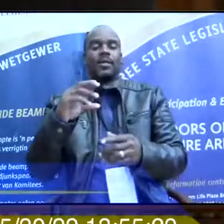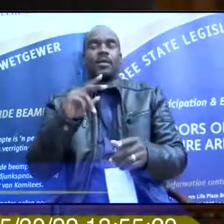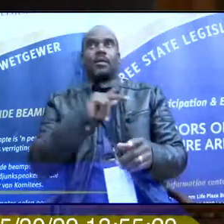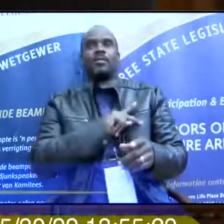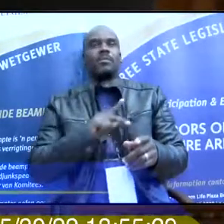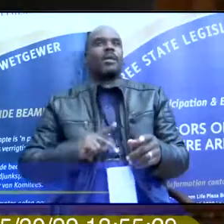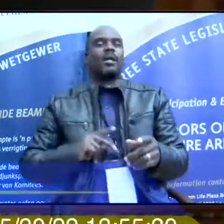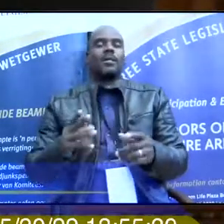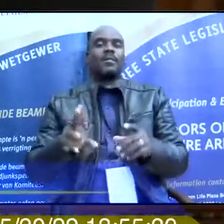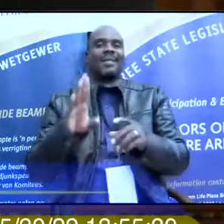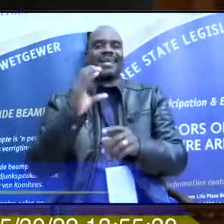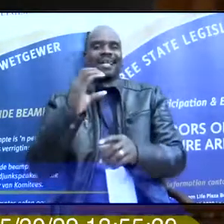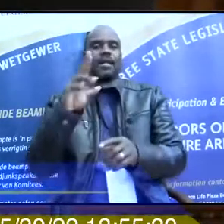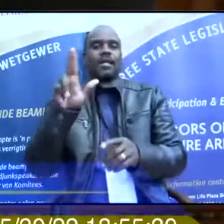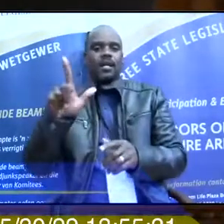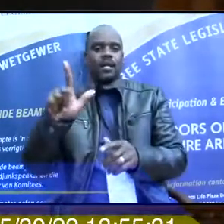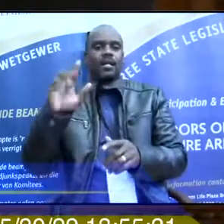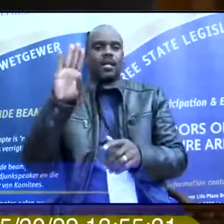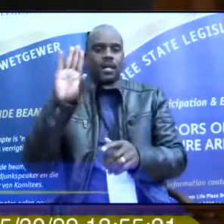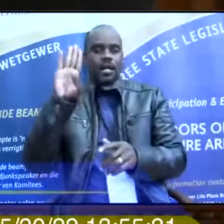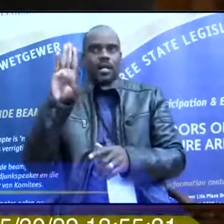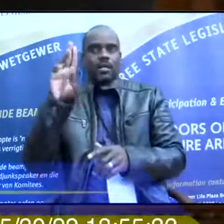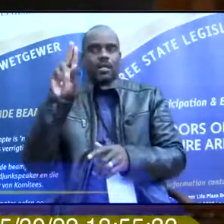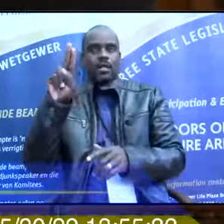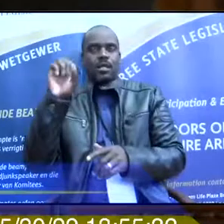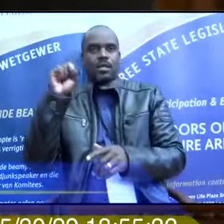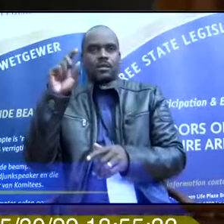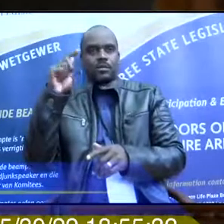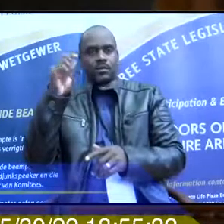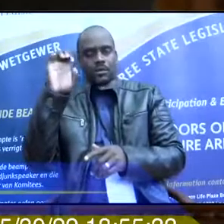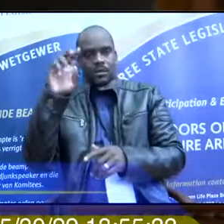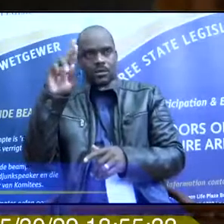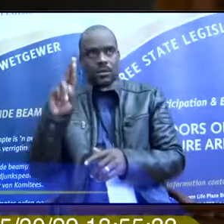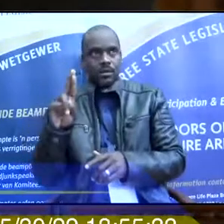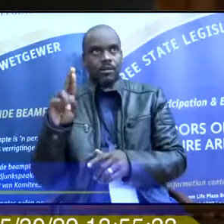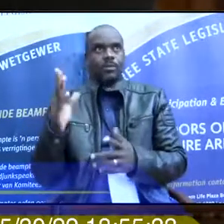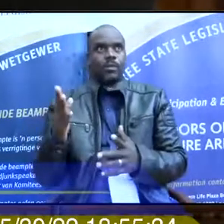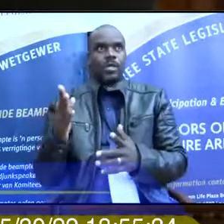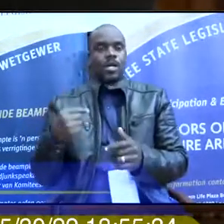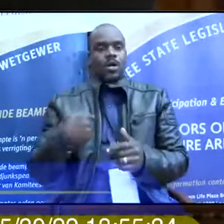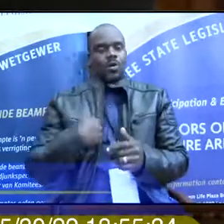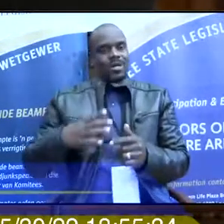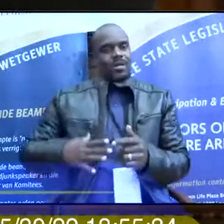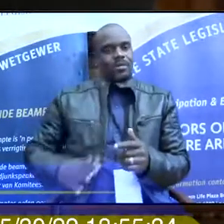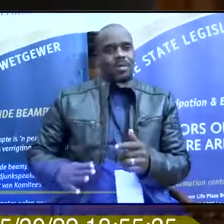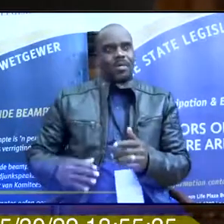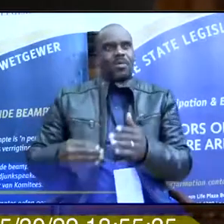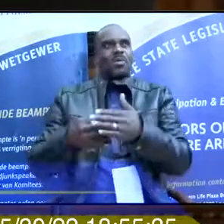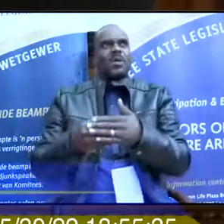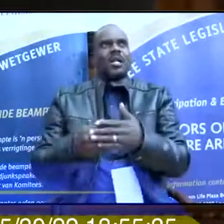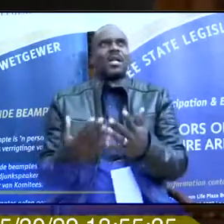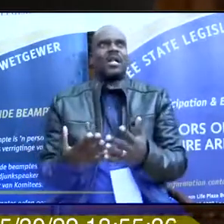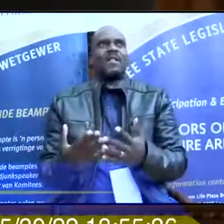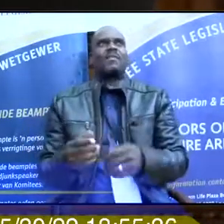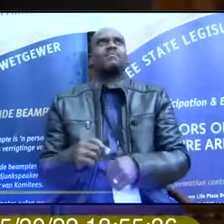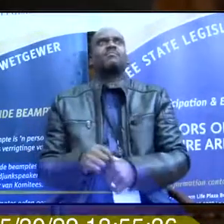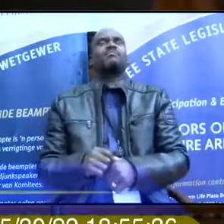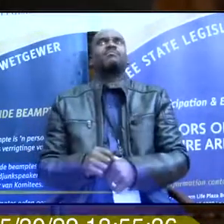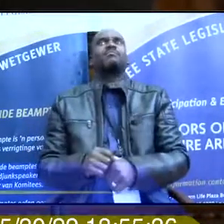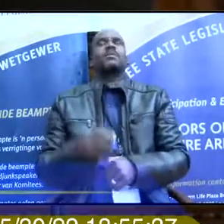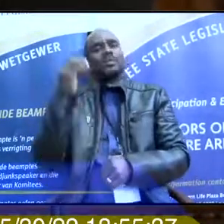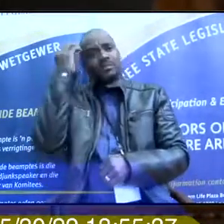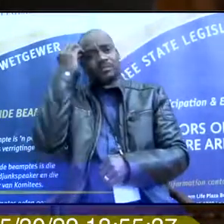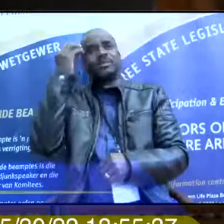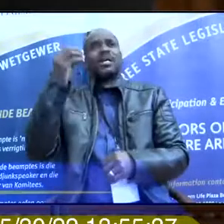province while we are saying that because you could see that we don't have to shy away workers to talk about the issue of